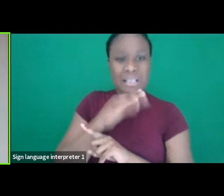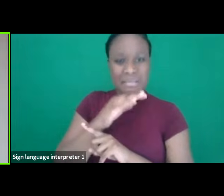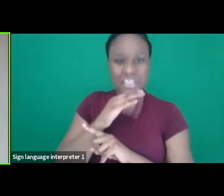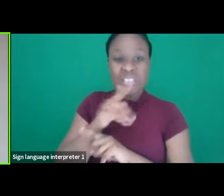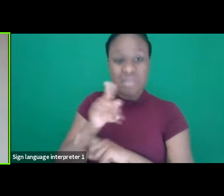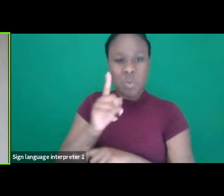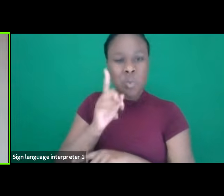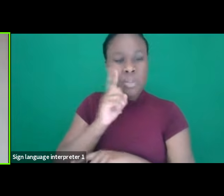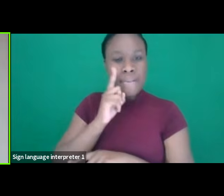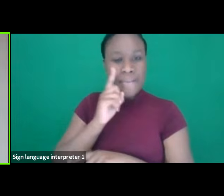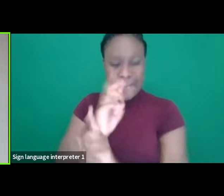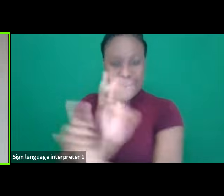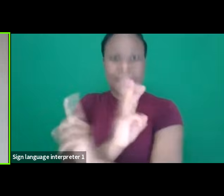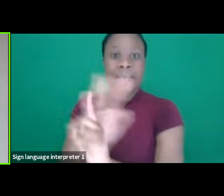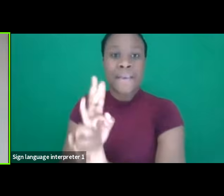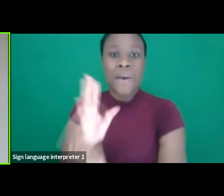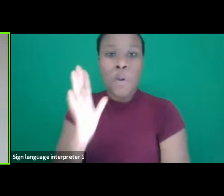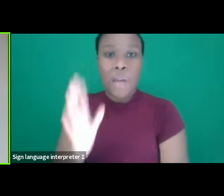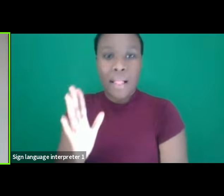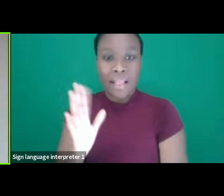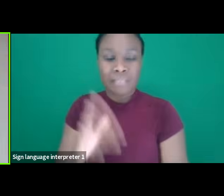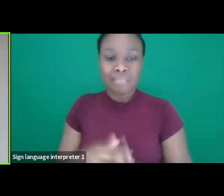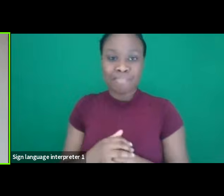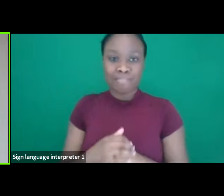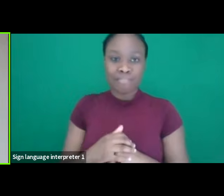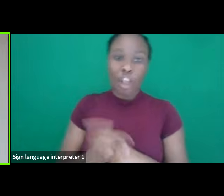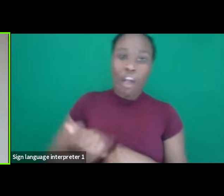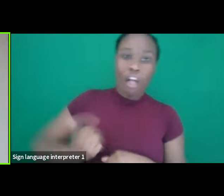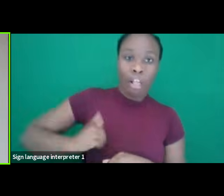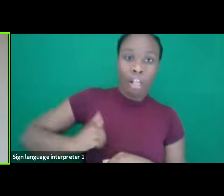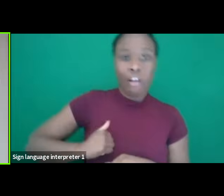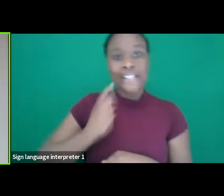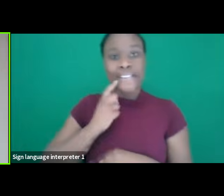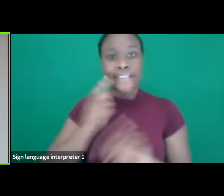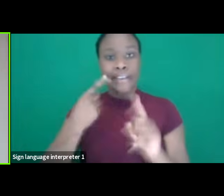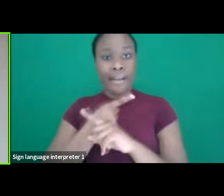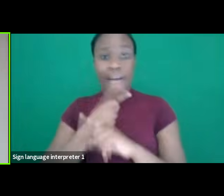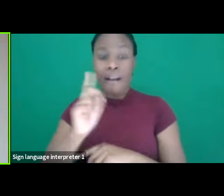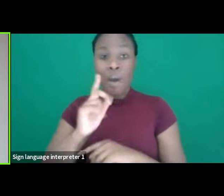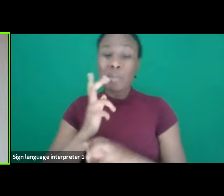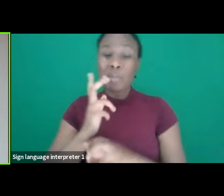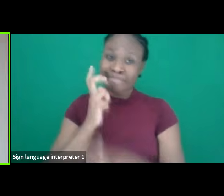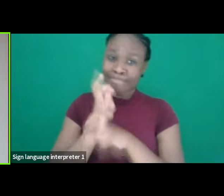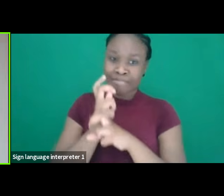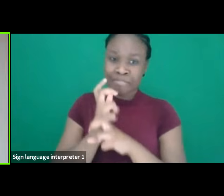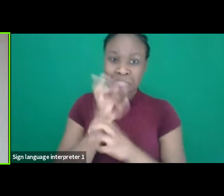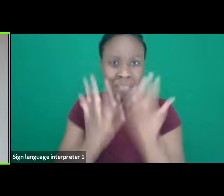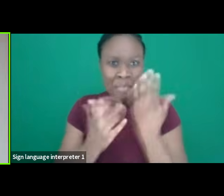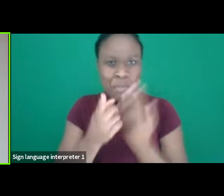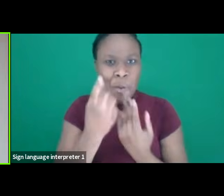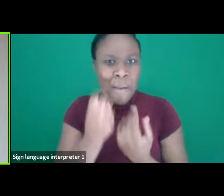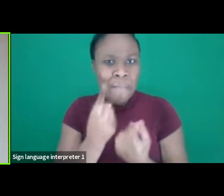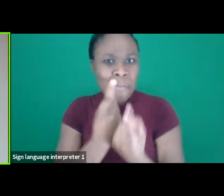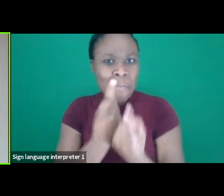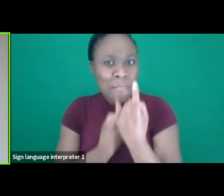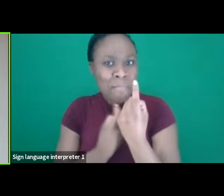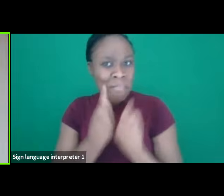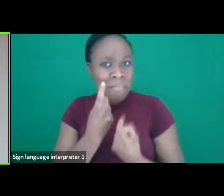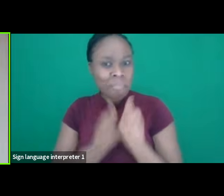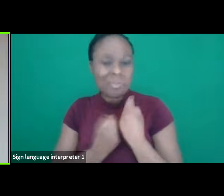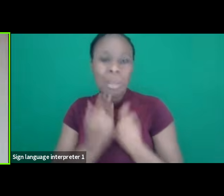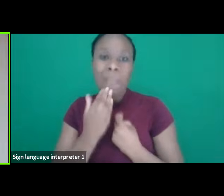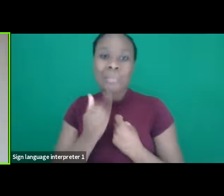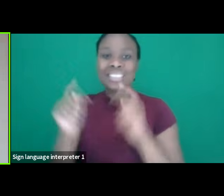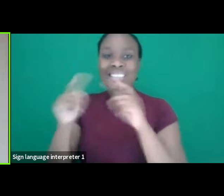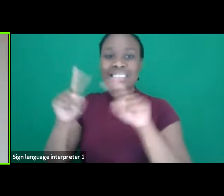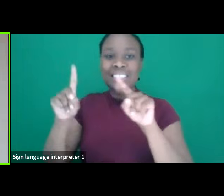you. I'm sure you viewers out there have questions after what Kujo has just said. Please use the